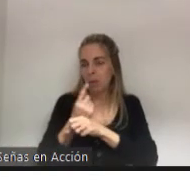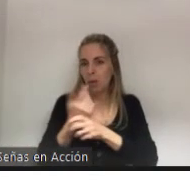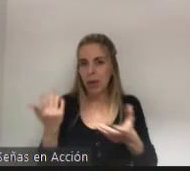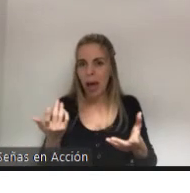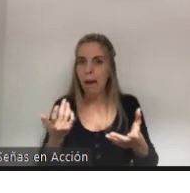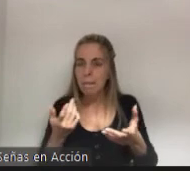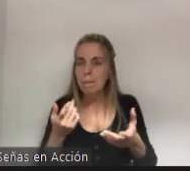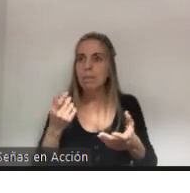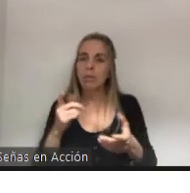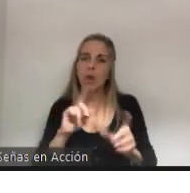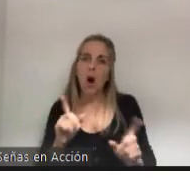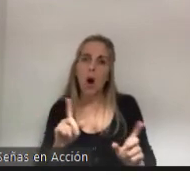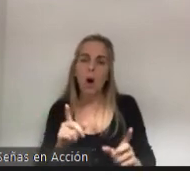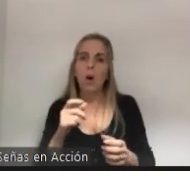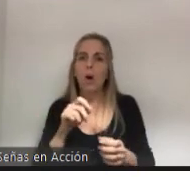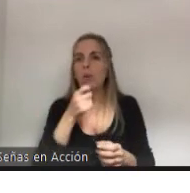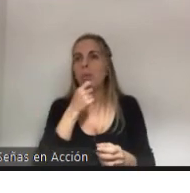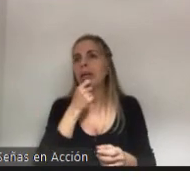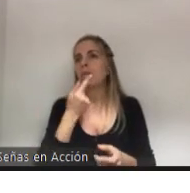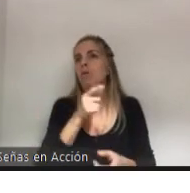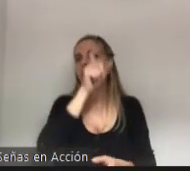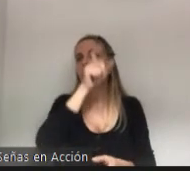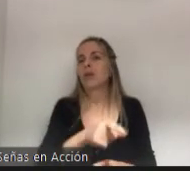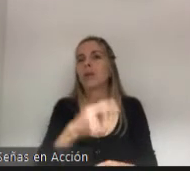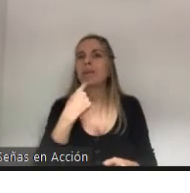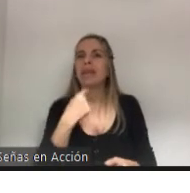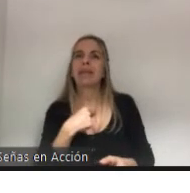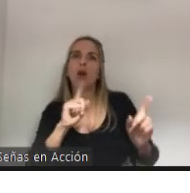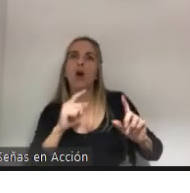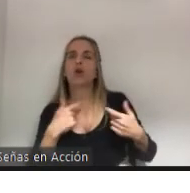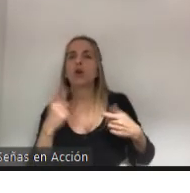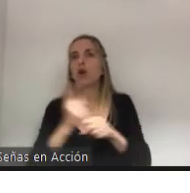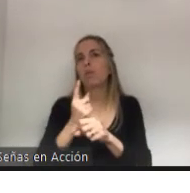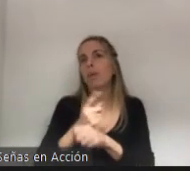that you weren't able to express.